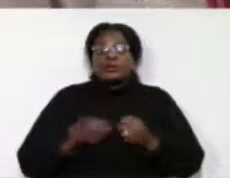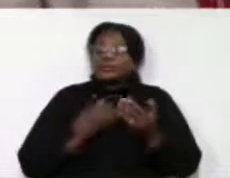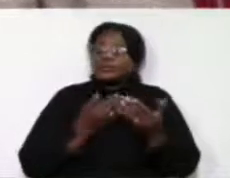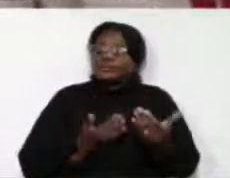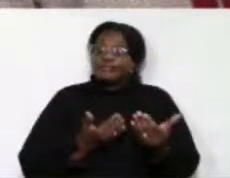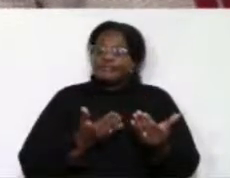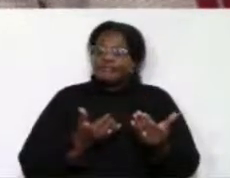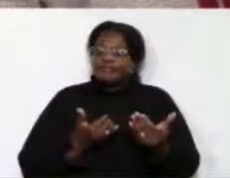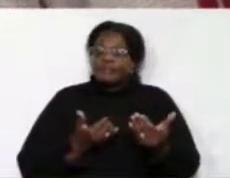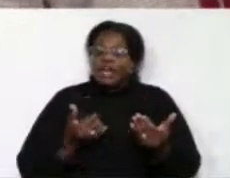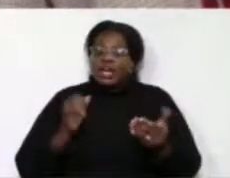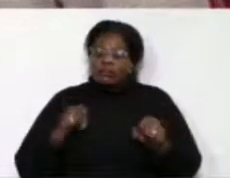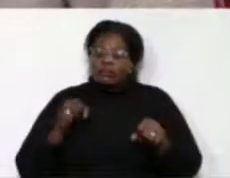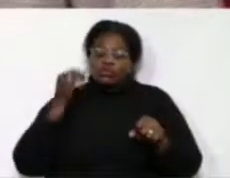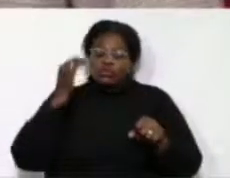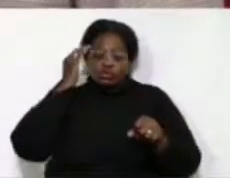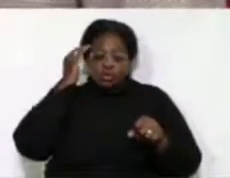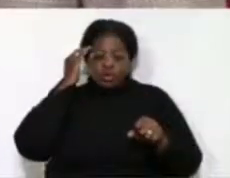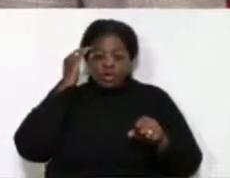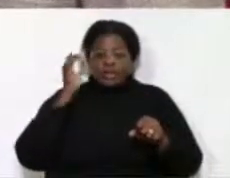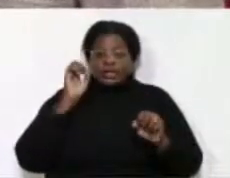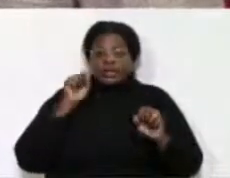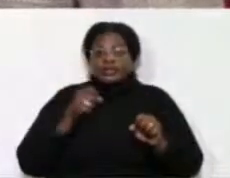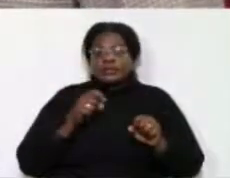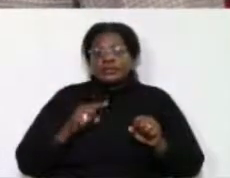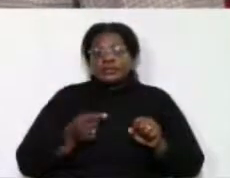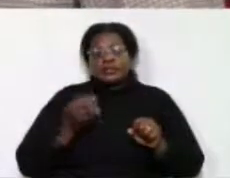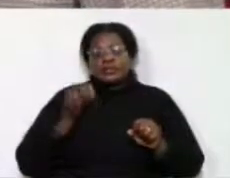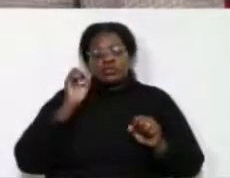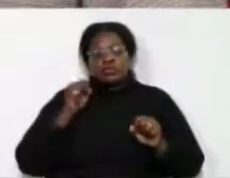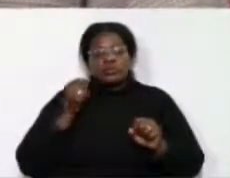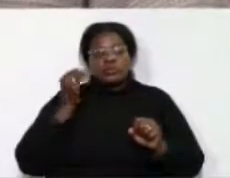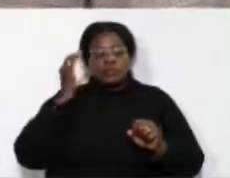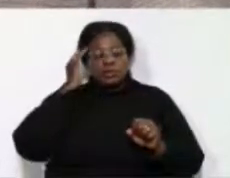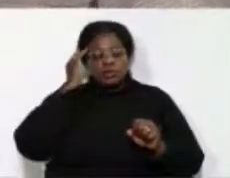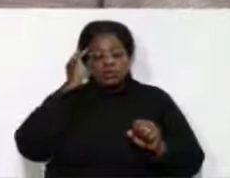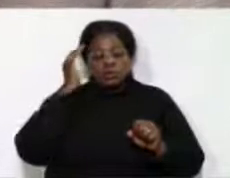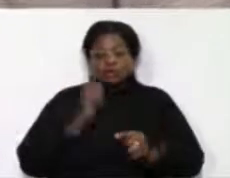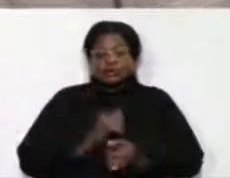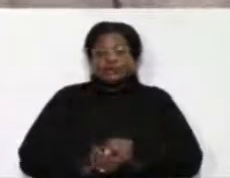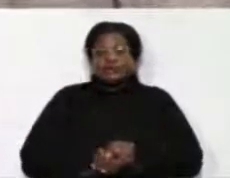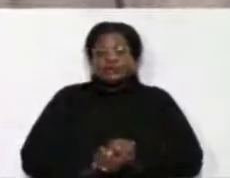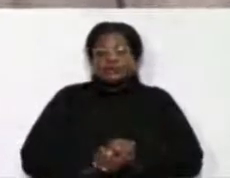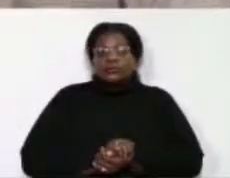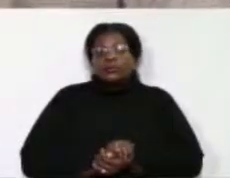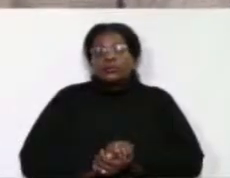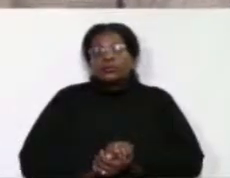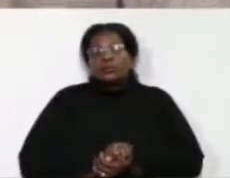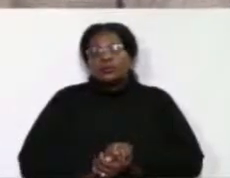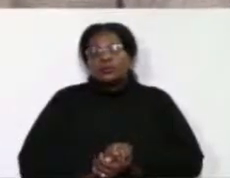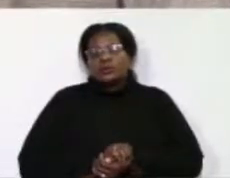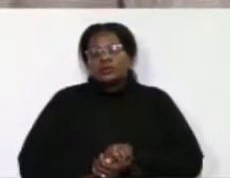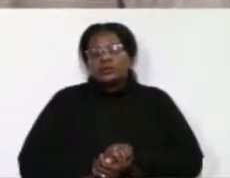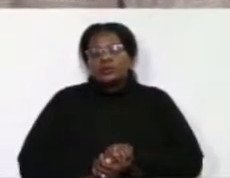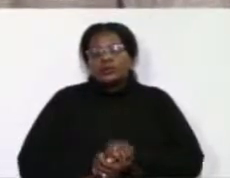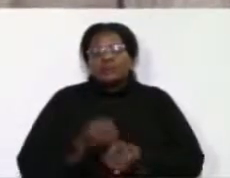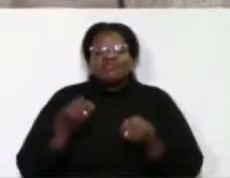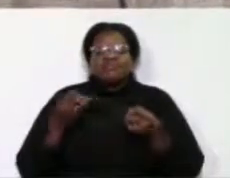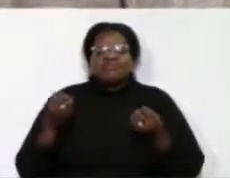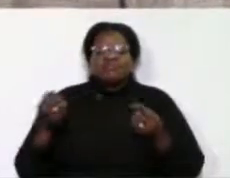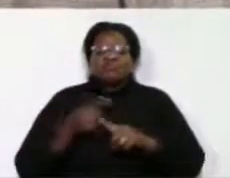it's stuff you can download. It's stuff that you can get YouTube videos on. And there's a lot of